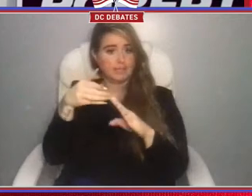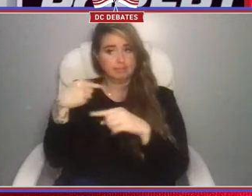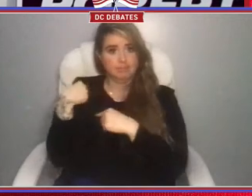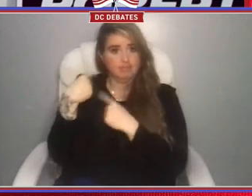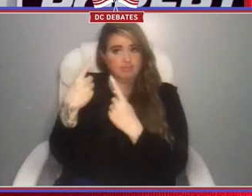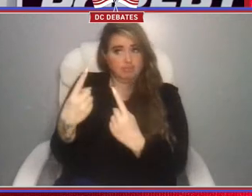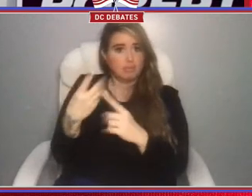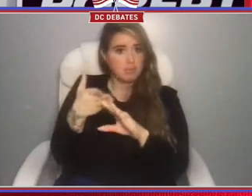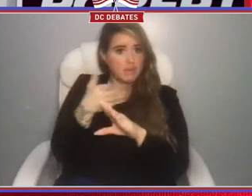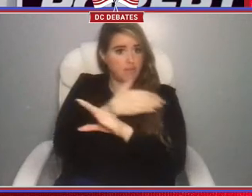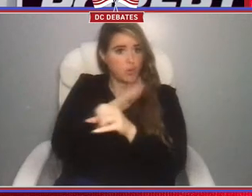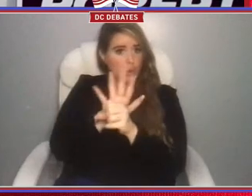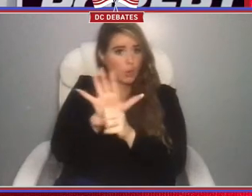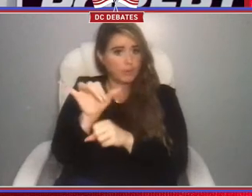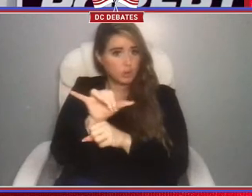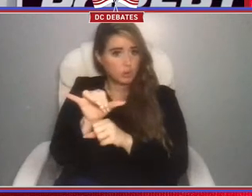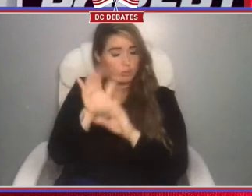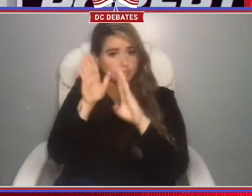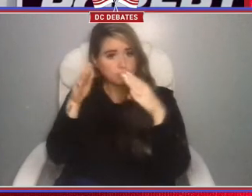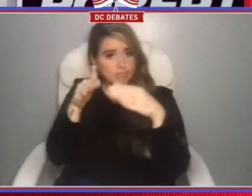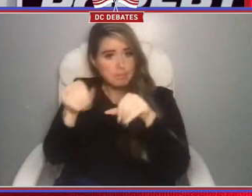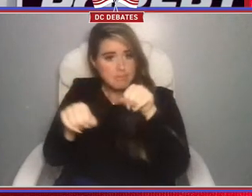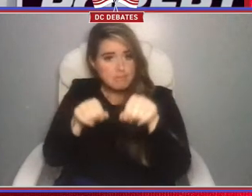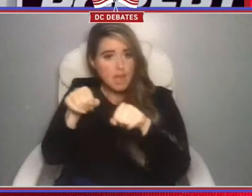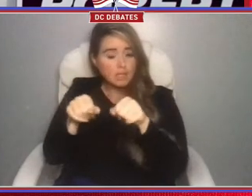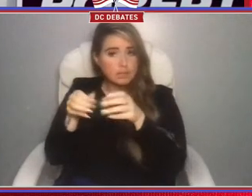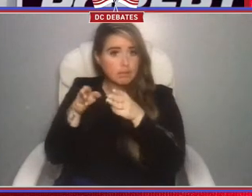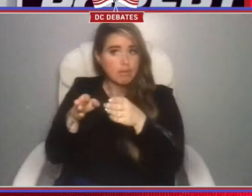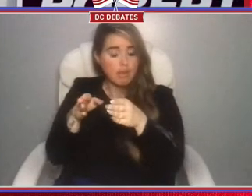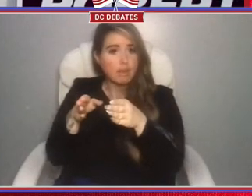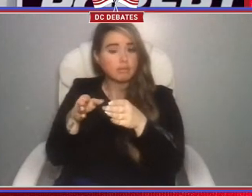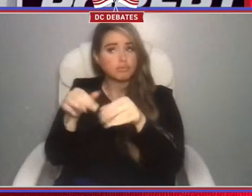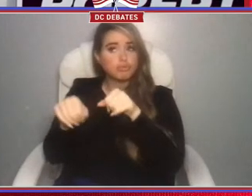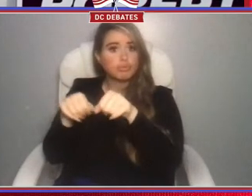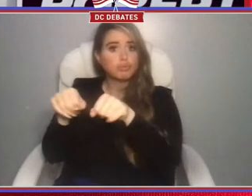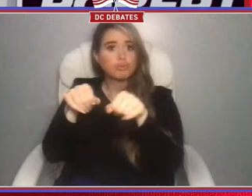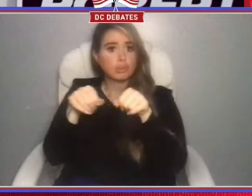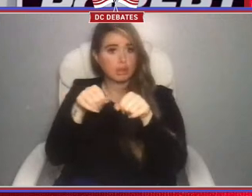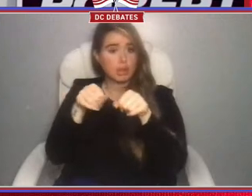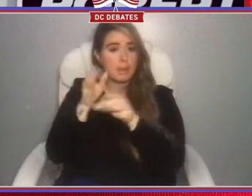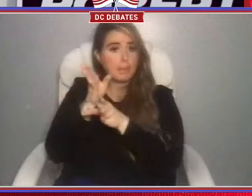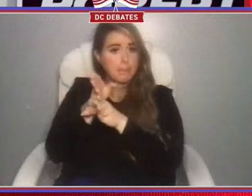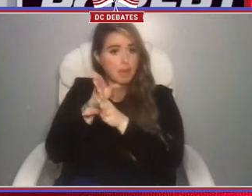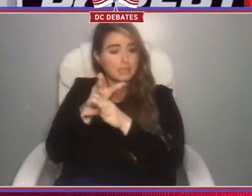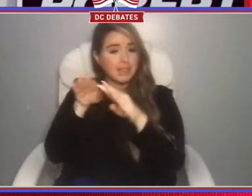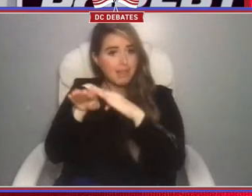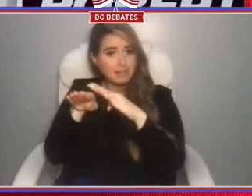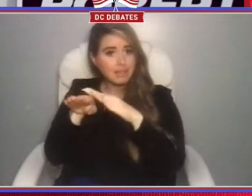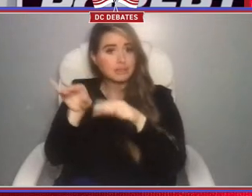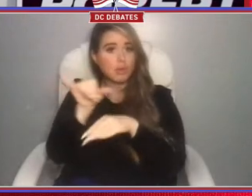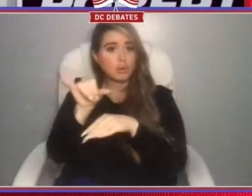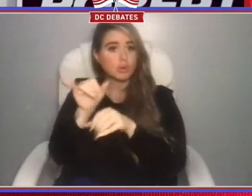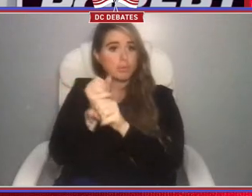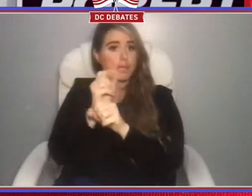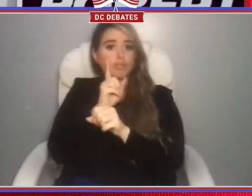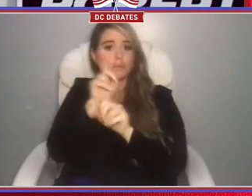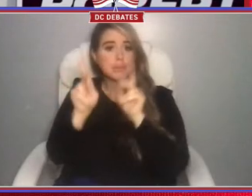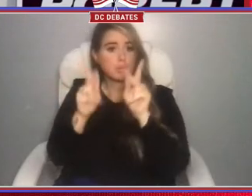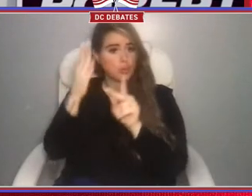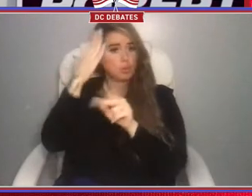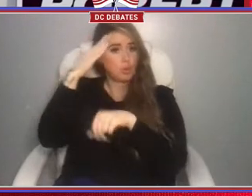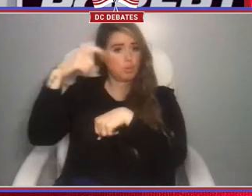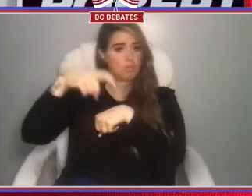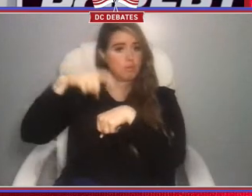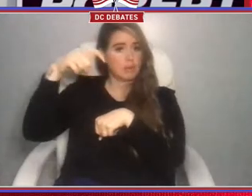look at things like rear boarding access to make sure people know if they get on that bus, they can get to school on time, because too many people